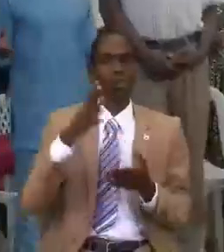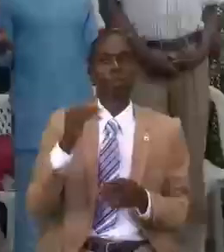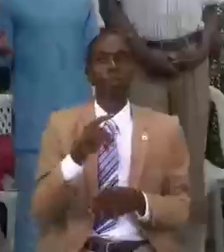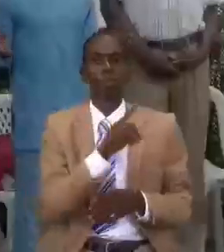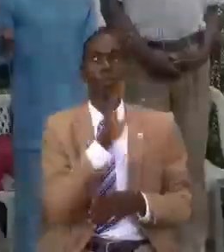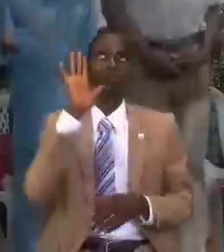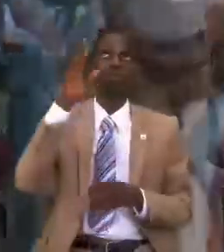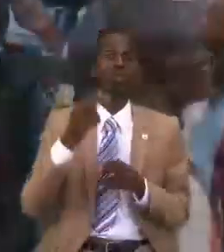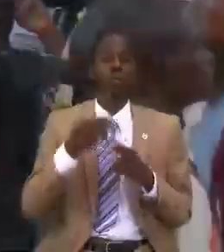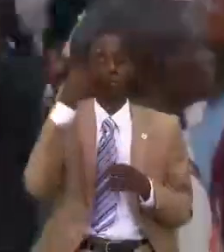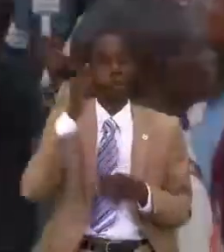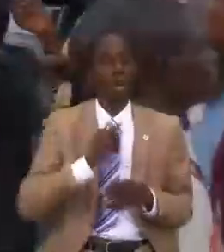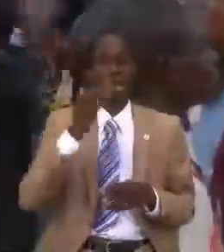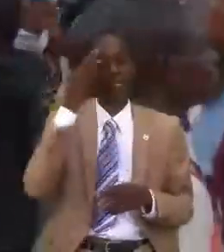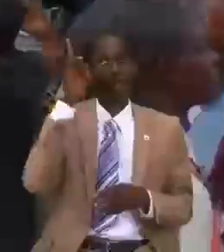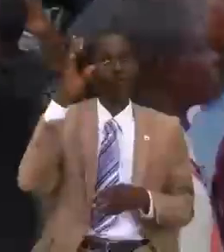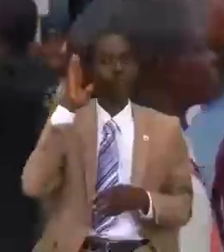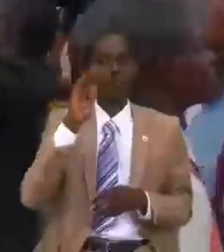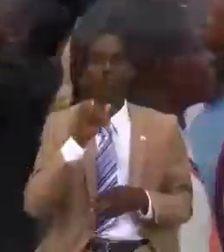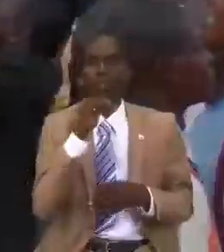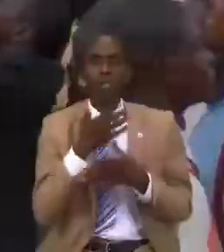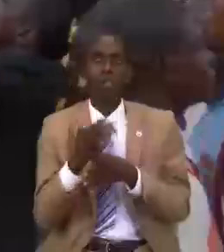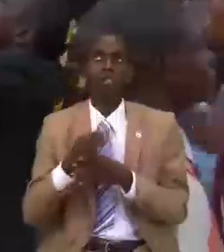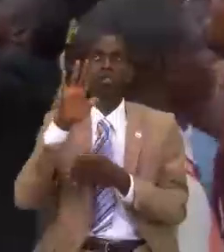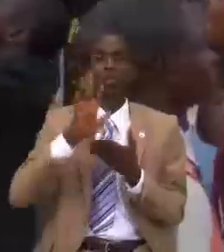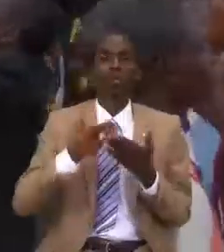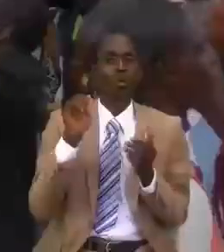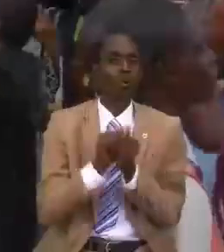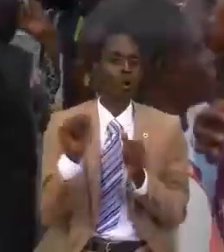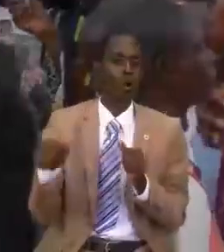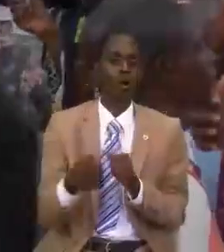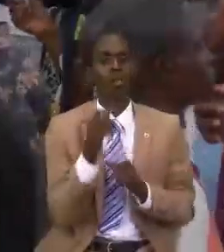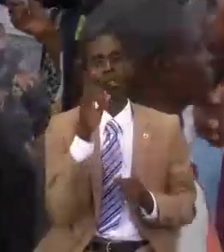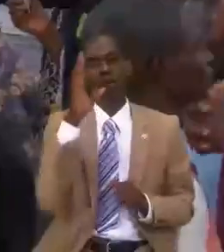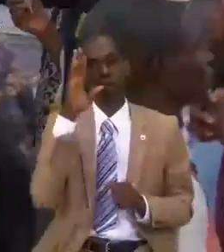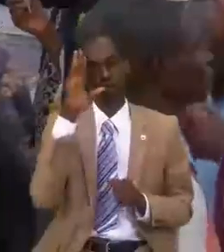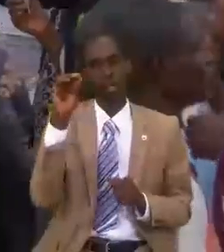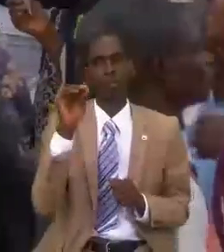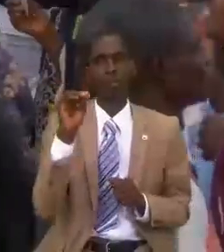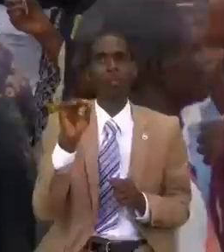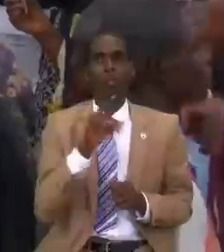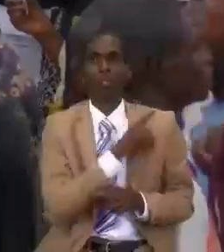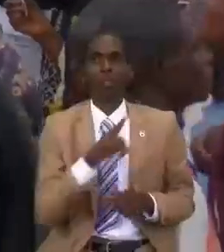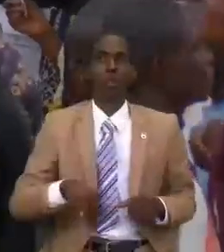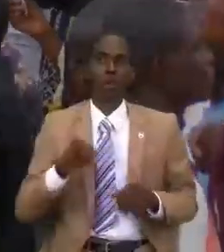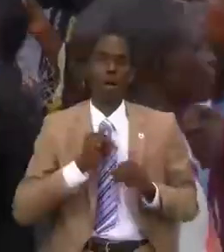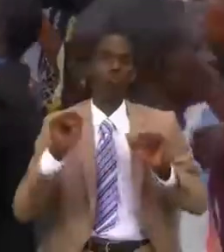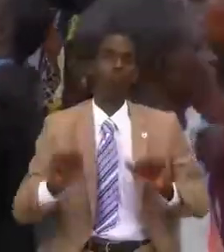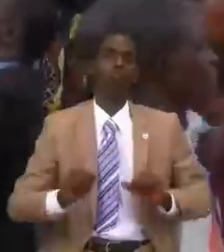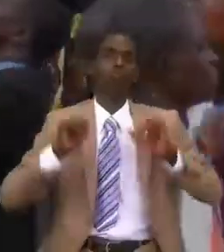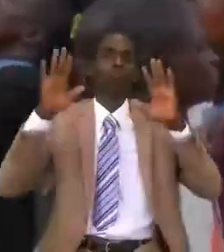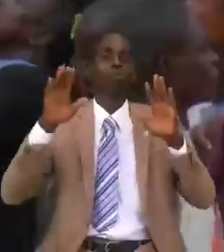with another man. And Lord, I consecrate, Lord, I sacrifice all